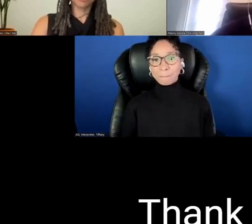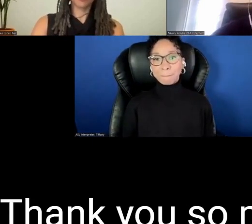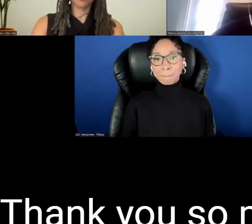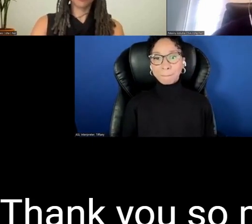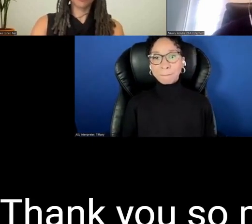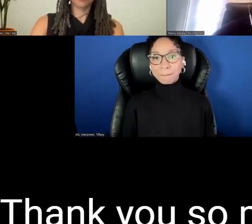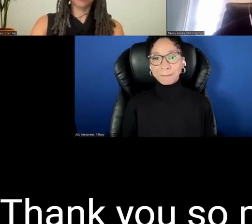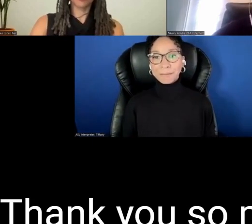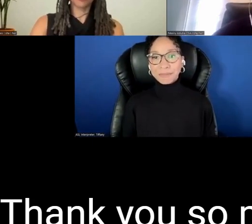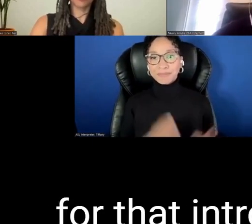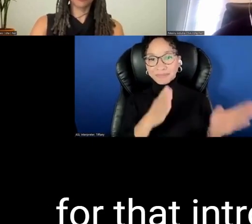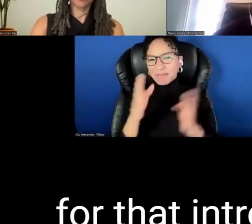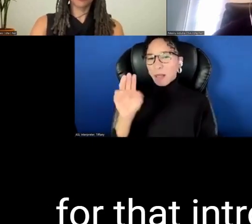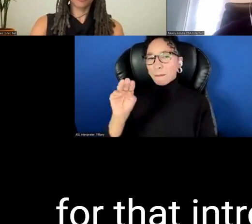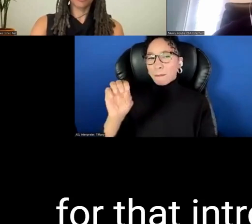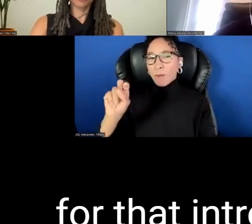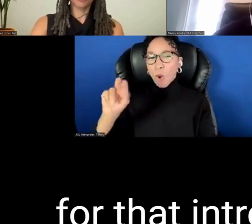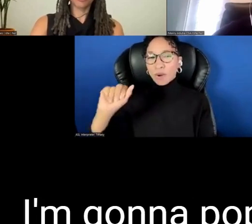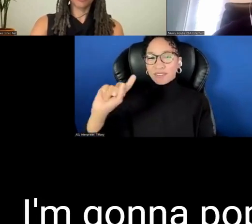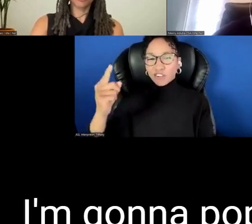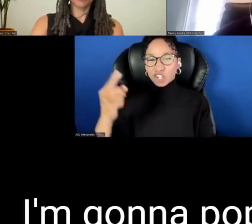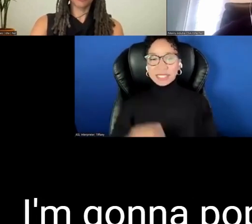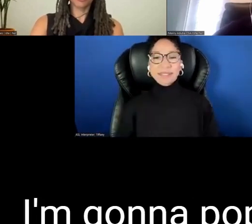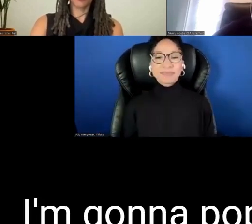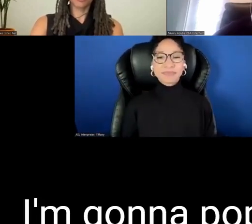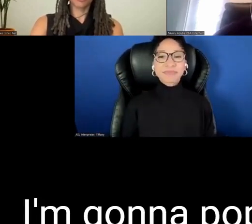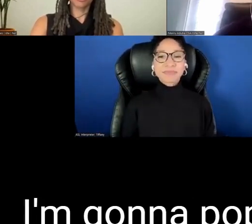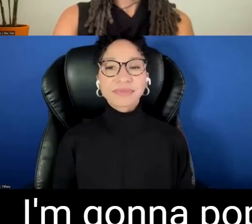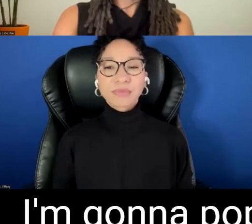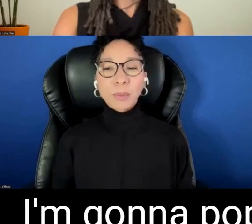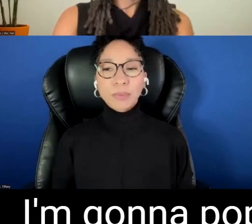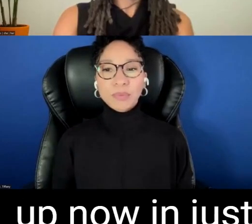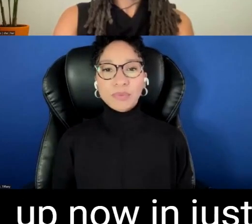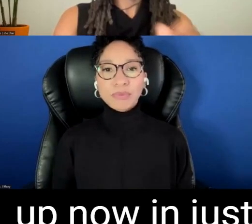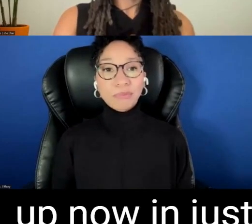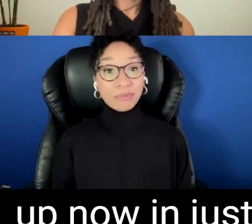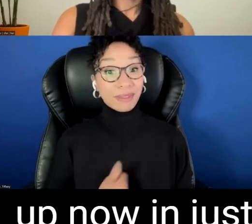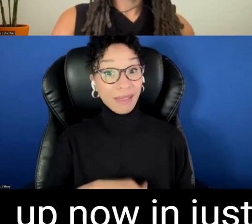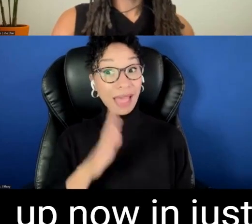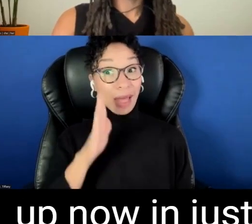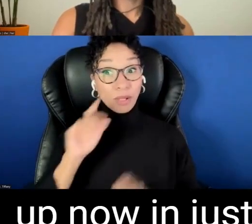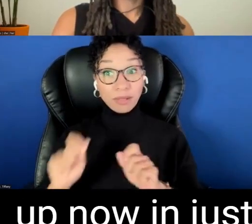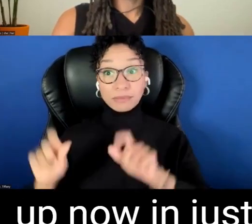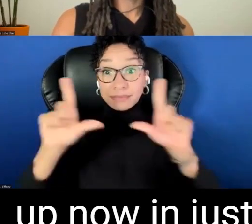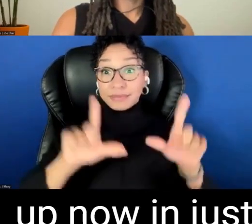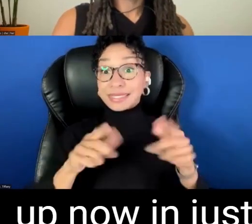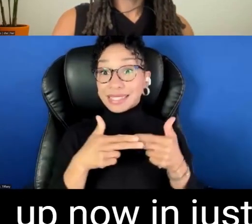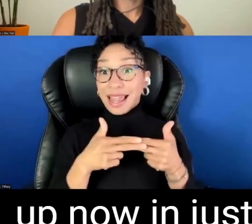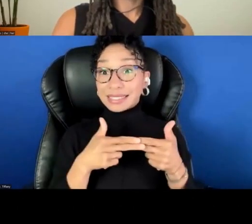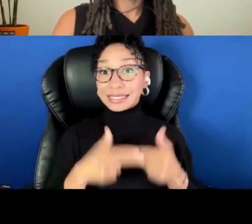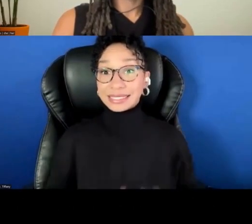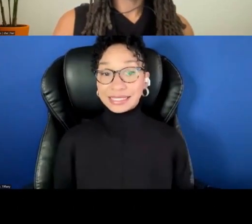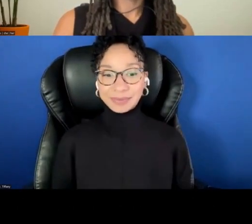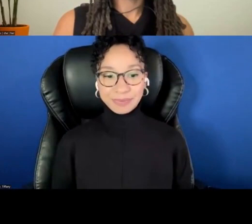you. Thank you so much, Inkiri, for that introduction. I'm going to pop our slides up now in just a